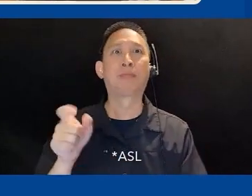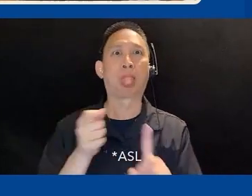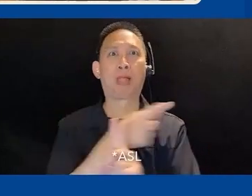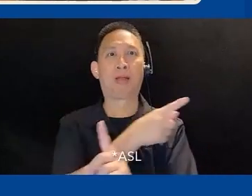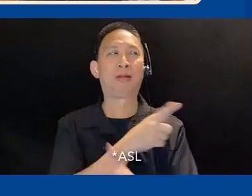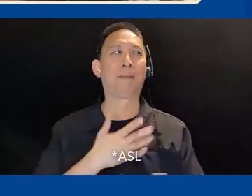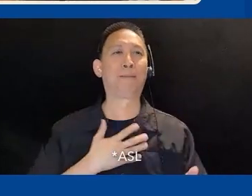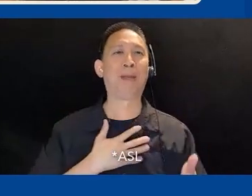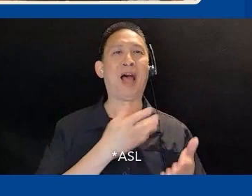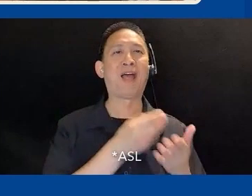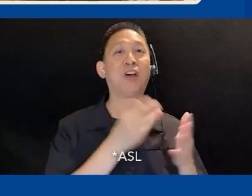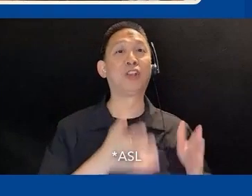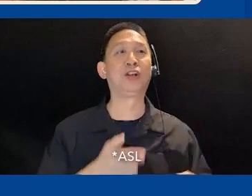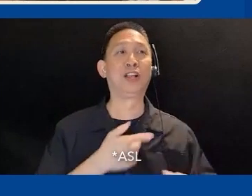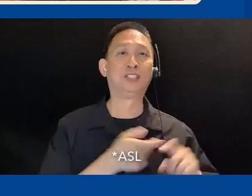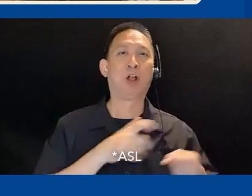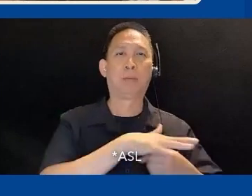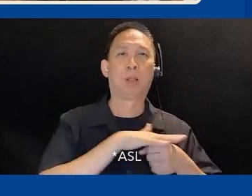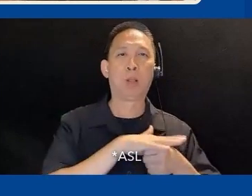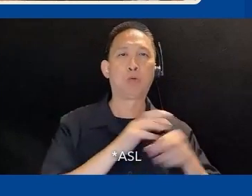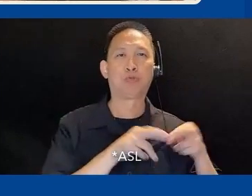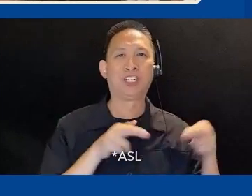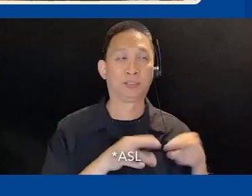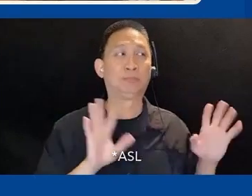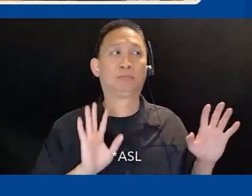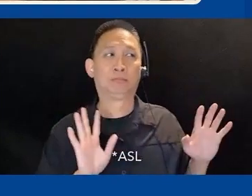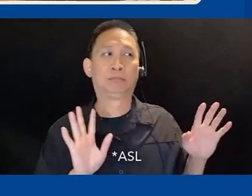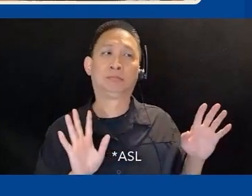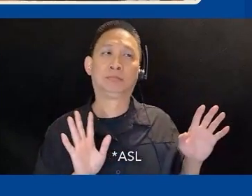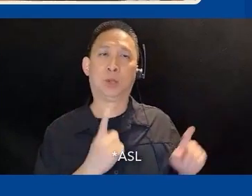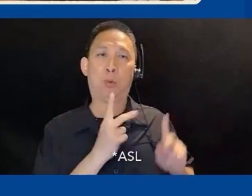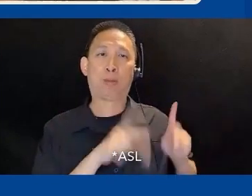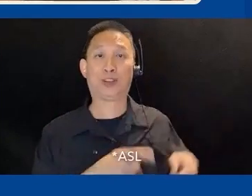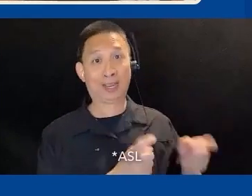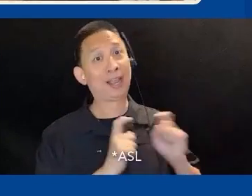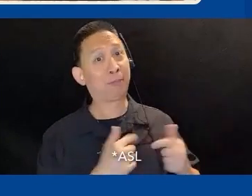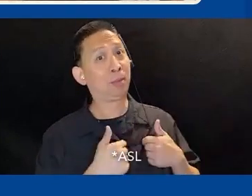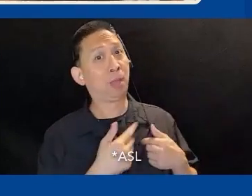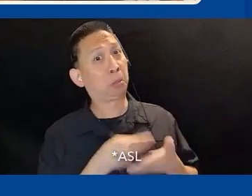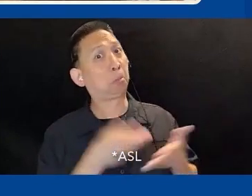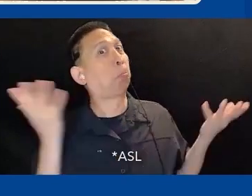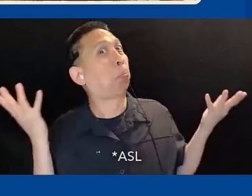was from the region. So just to put things into perspective.